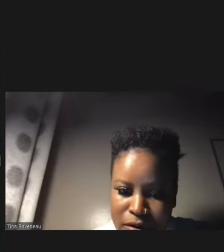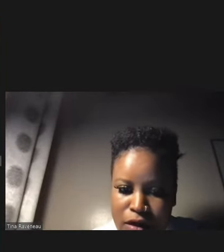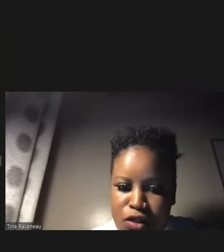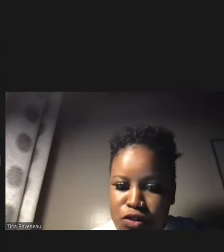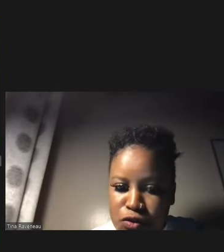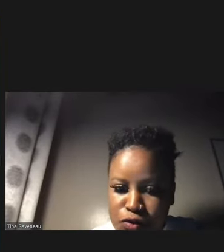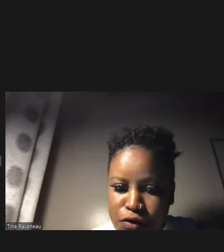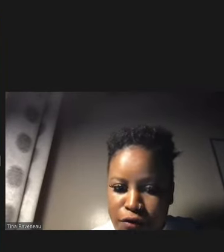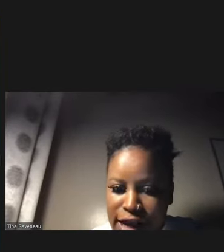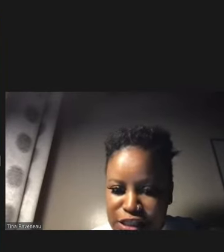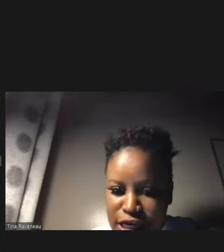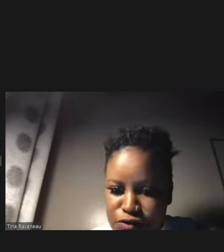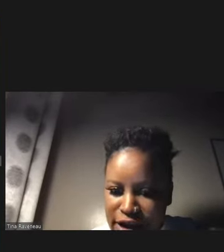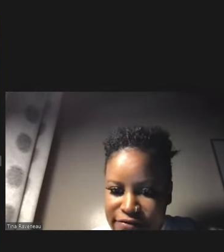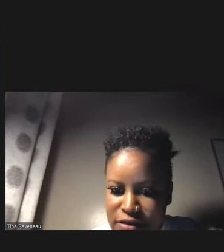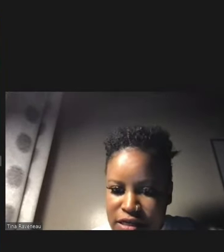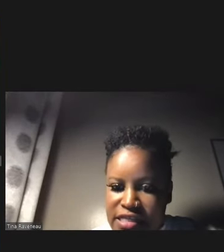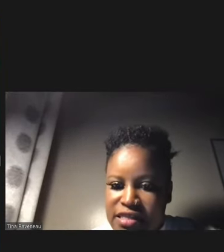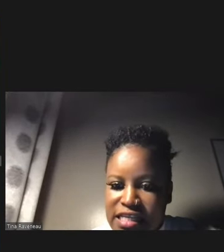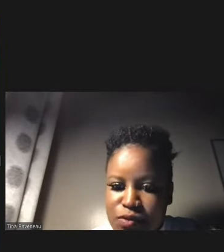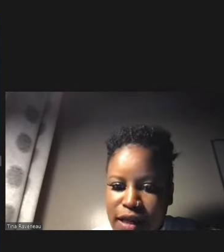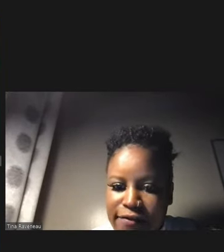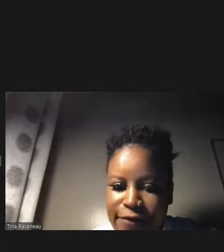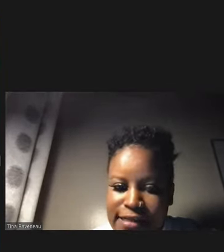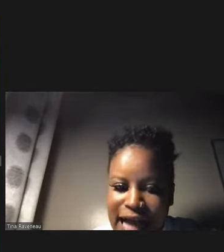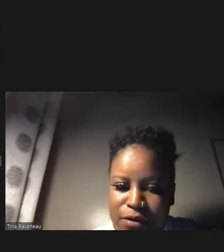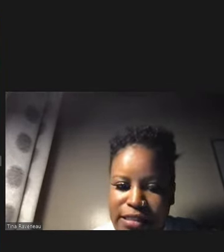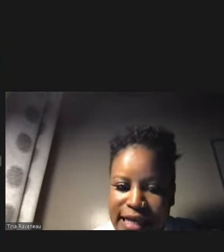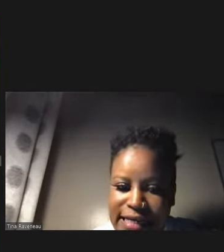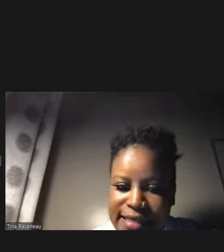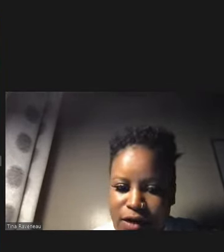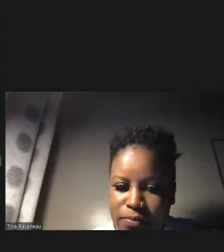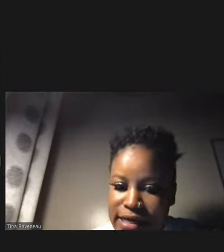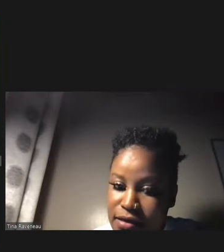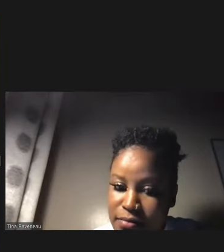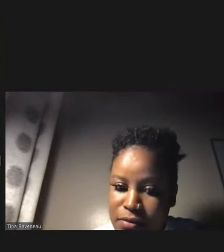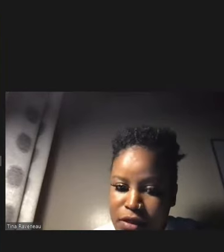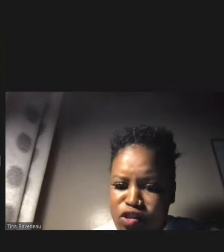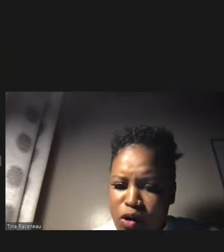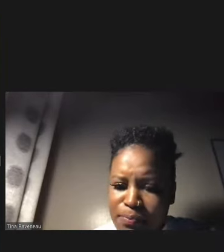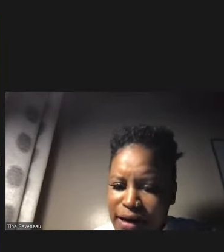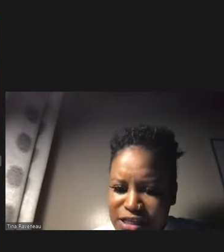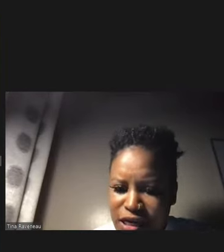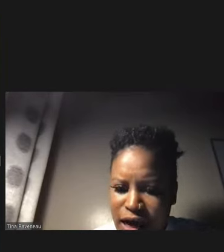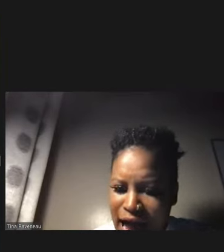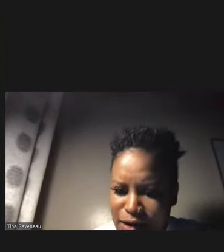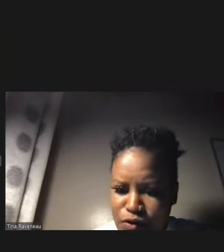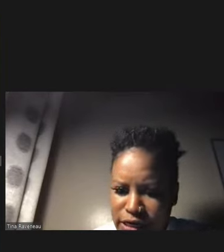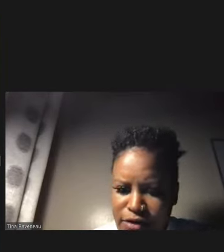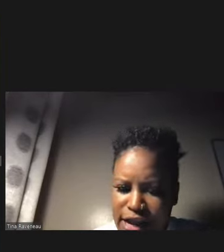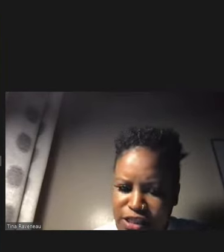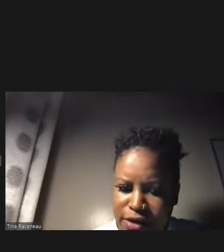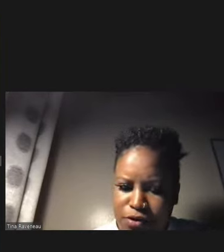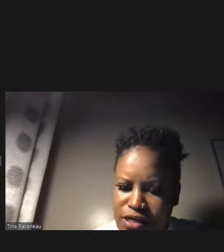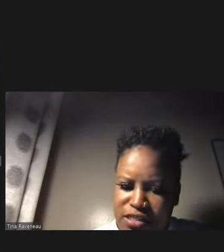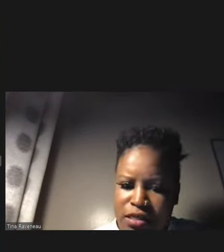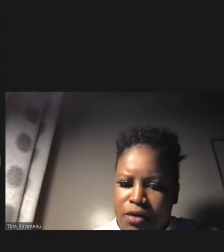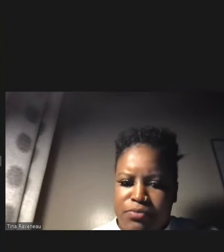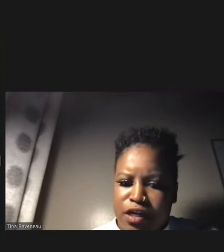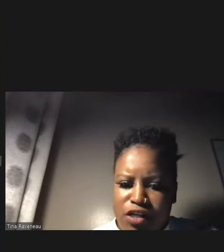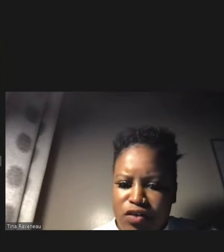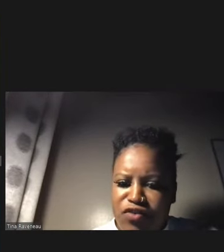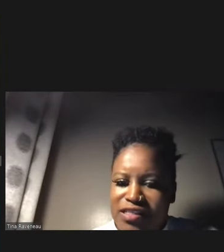ridership to rideshare drivers. This will affect our daily take-home income. Don't punish hardworking rideshare